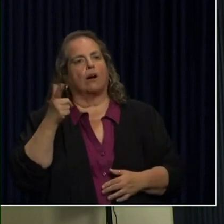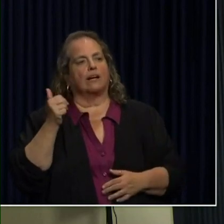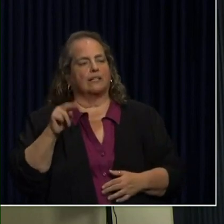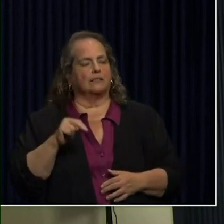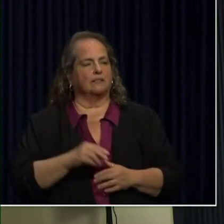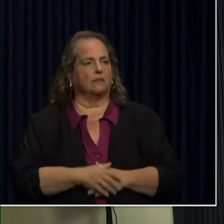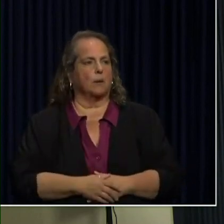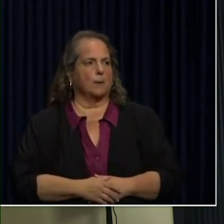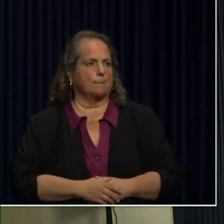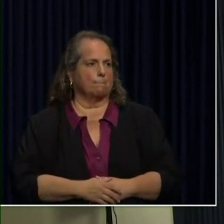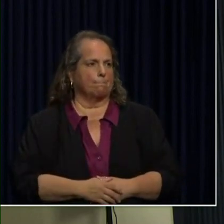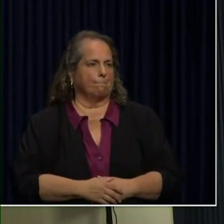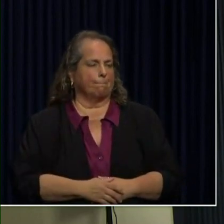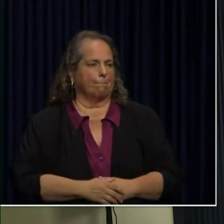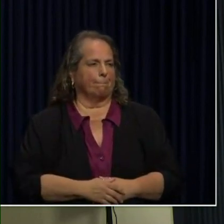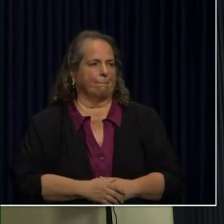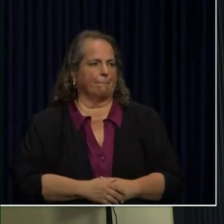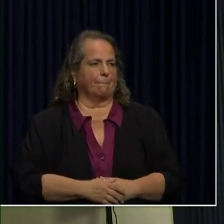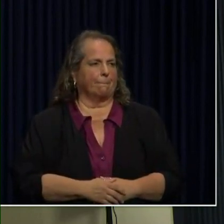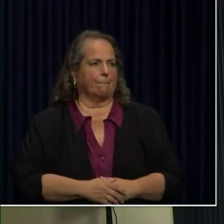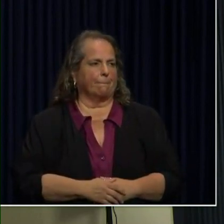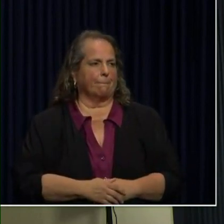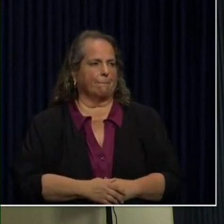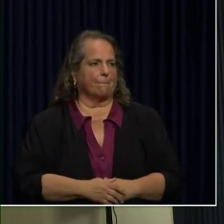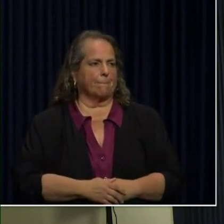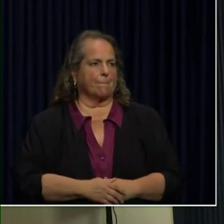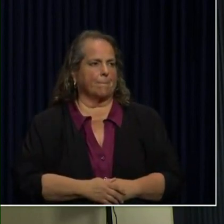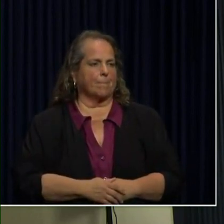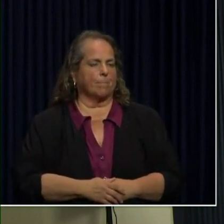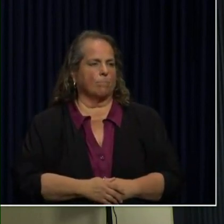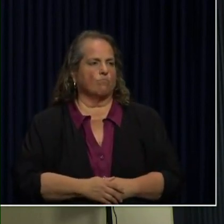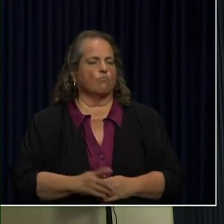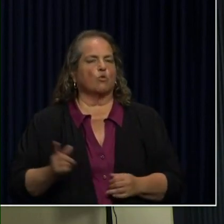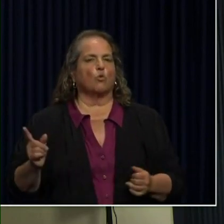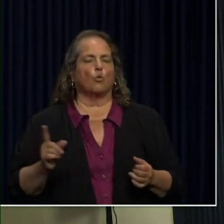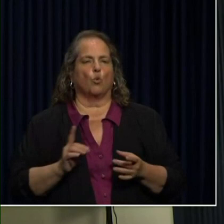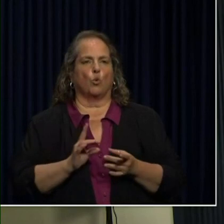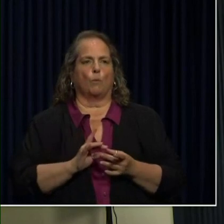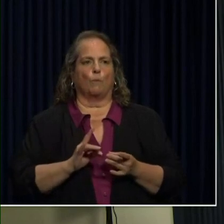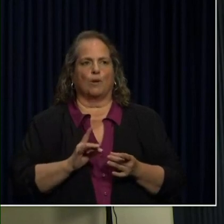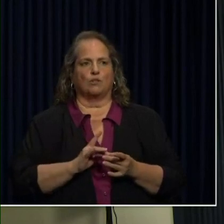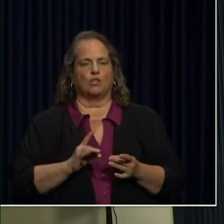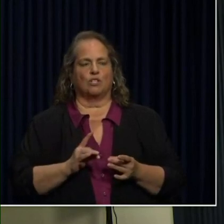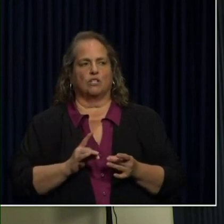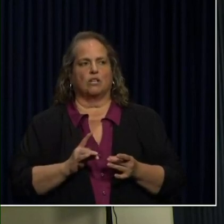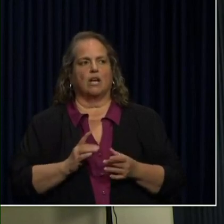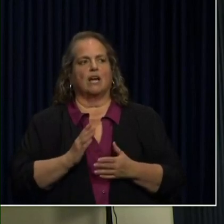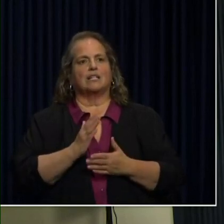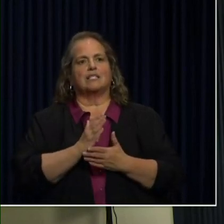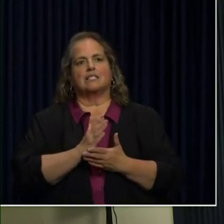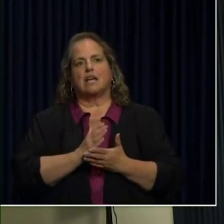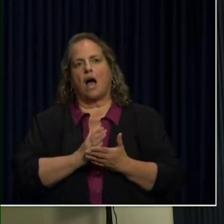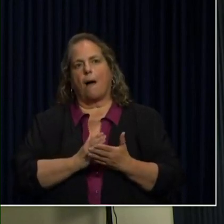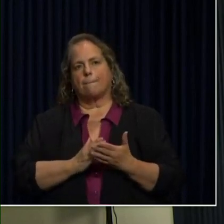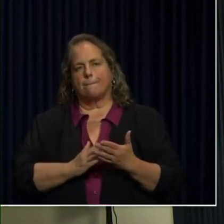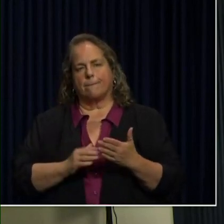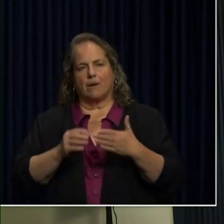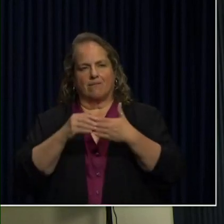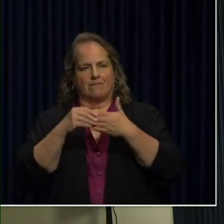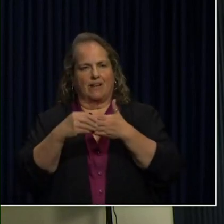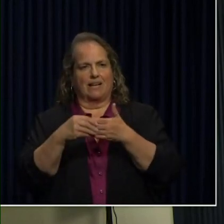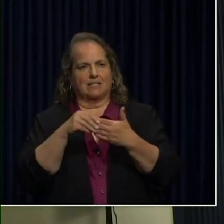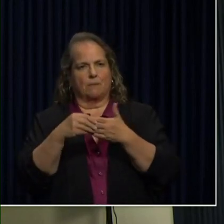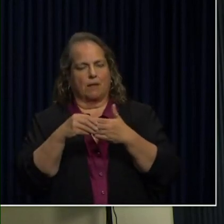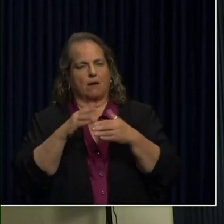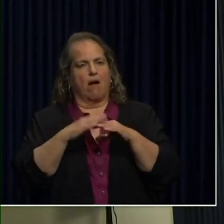Watkins. So you mentioned, I just wanted to clarify that we might see some loosening specifically of restrictions on healthcare this before